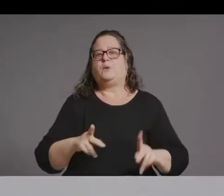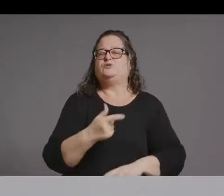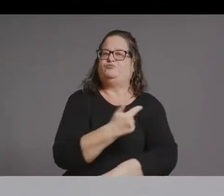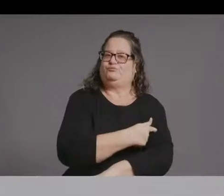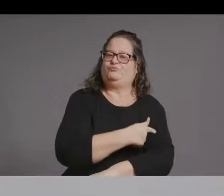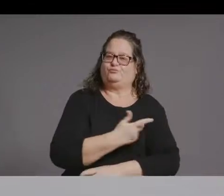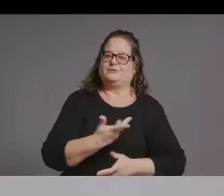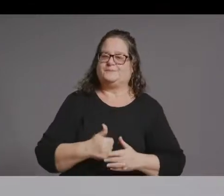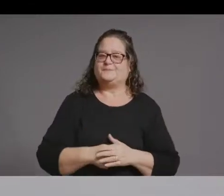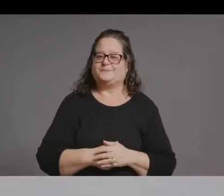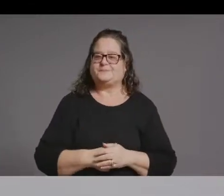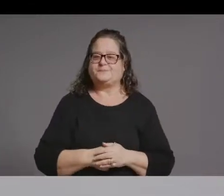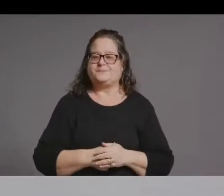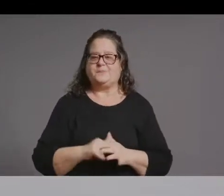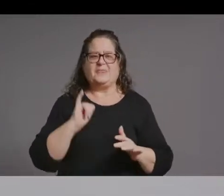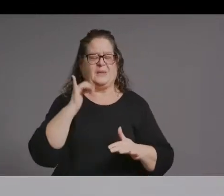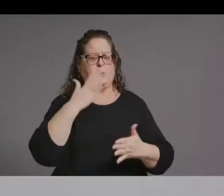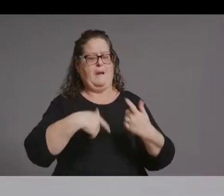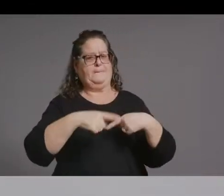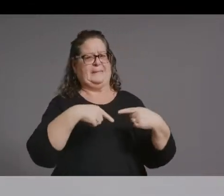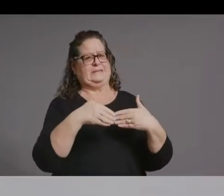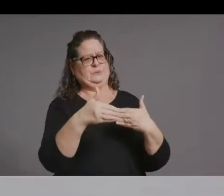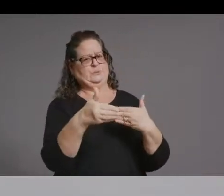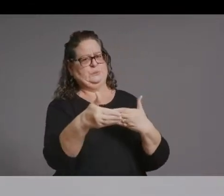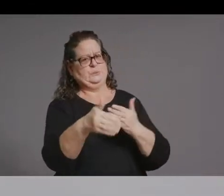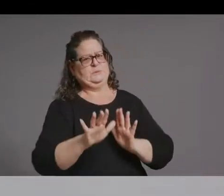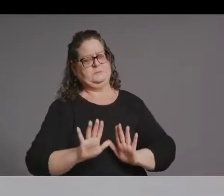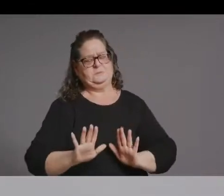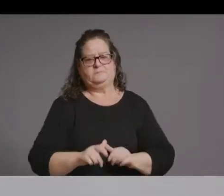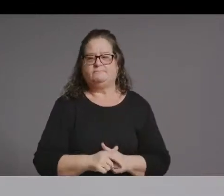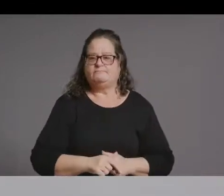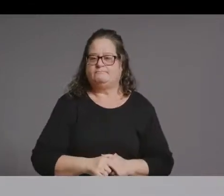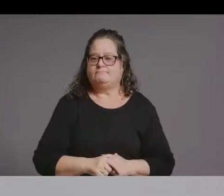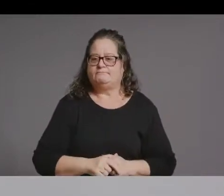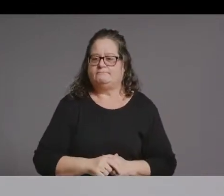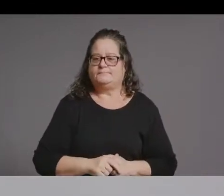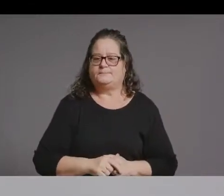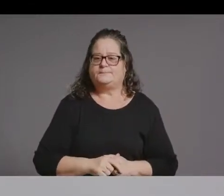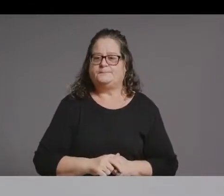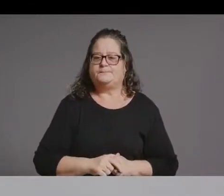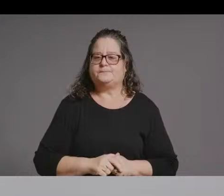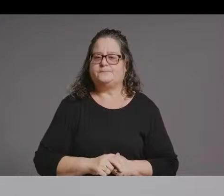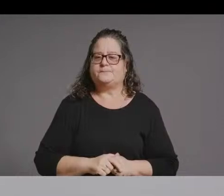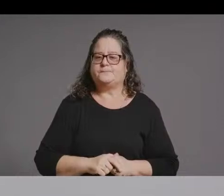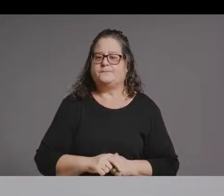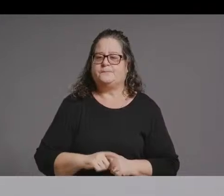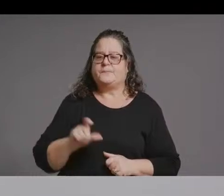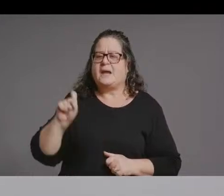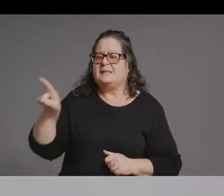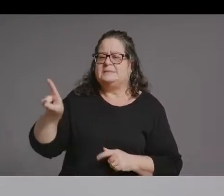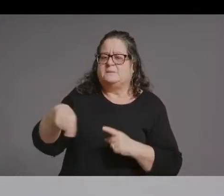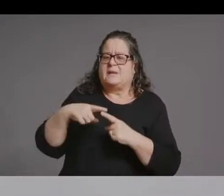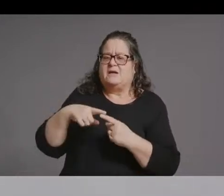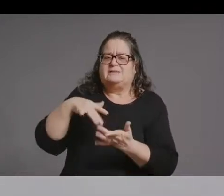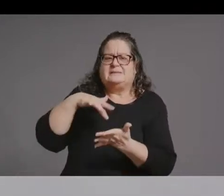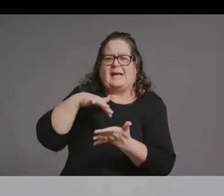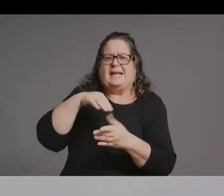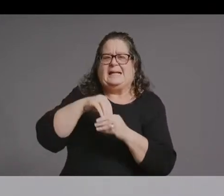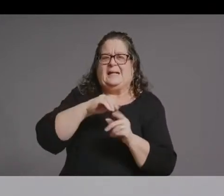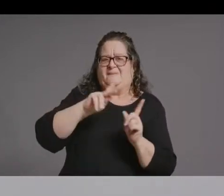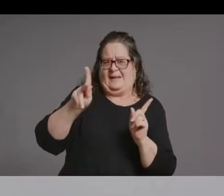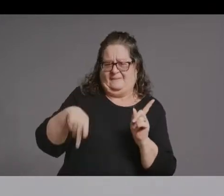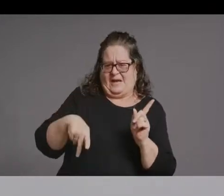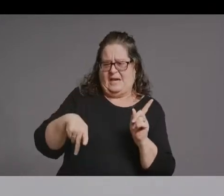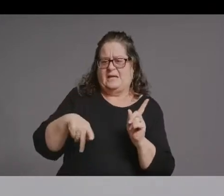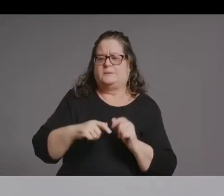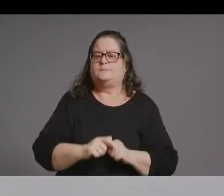into something else. I did a little bit of study about what they're doing in Philadelphia. Yeah. Because of issues of people getting online